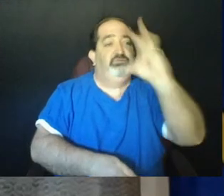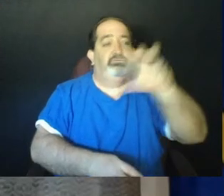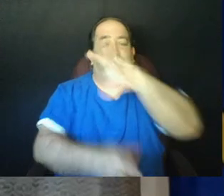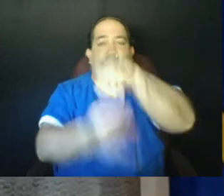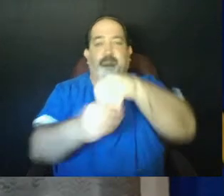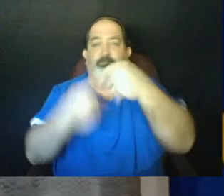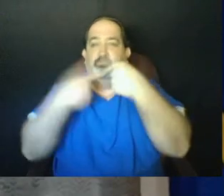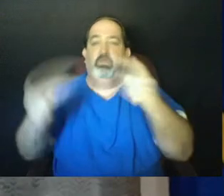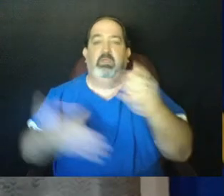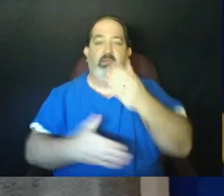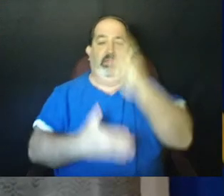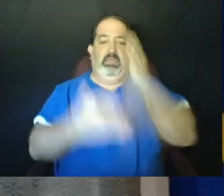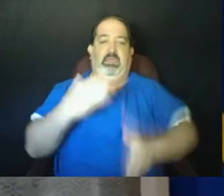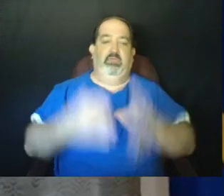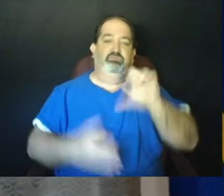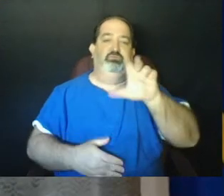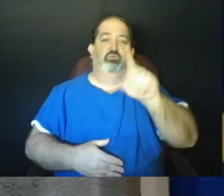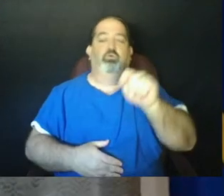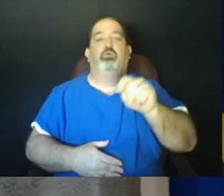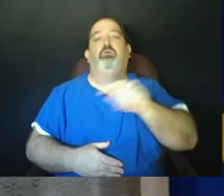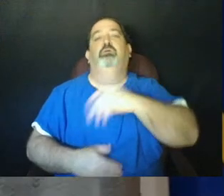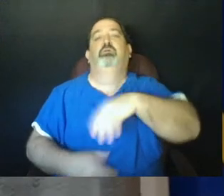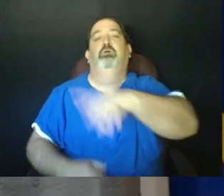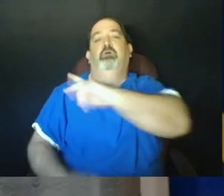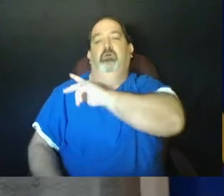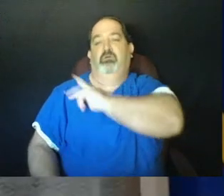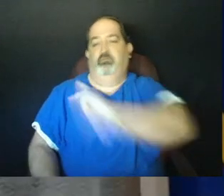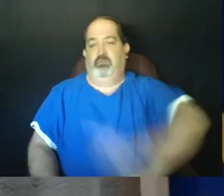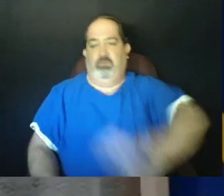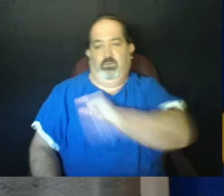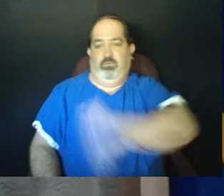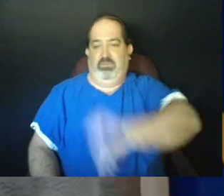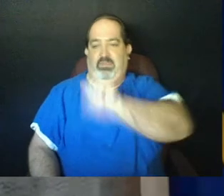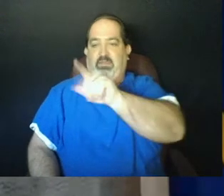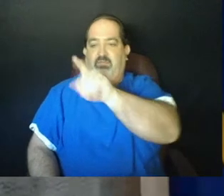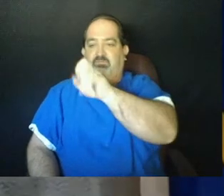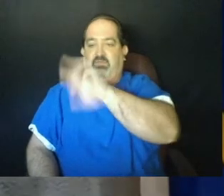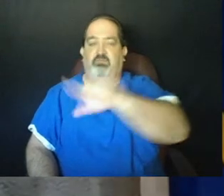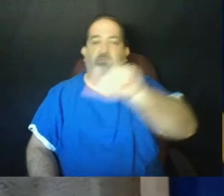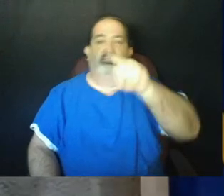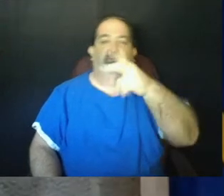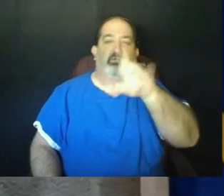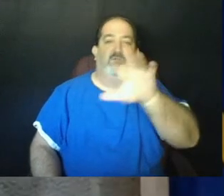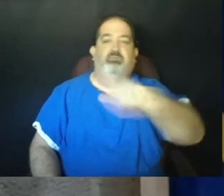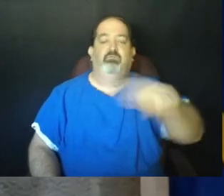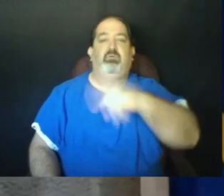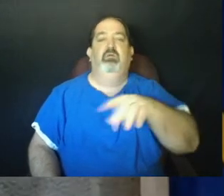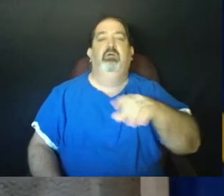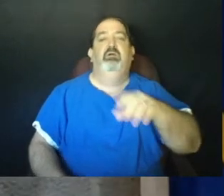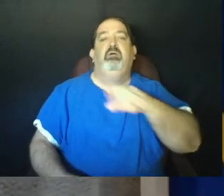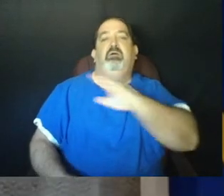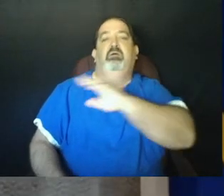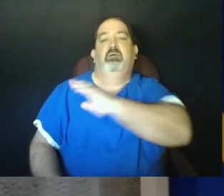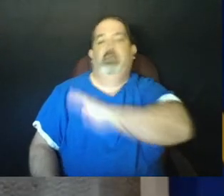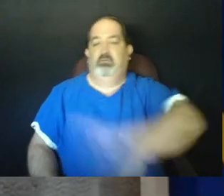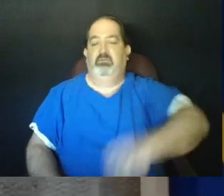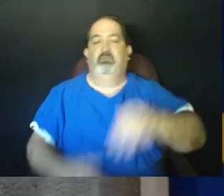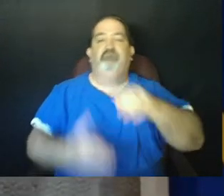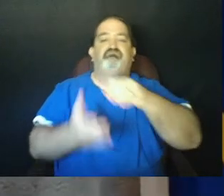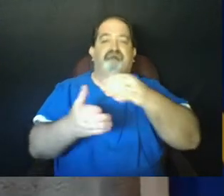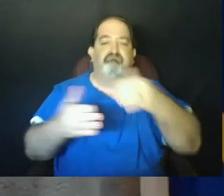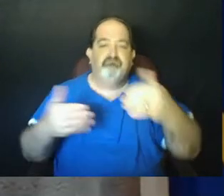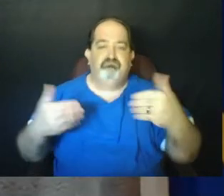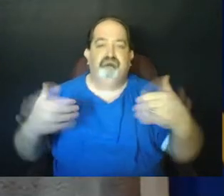Here closes the court of their Majesties Alexander and Tahira. You have their Majesties and Excellencies' permission to depart and go about the evening's